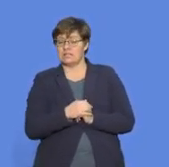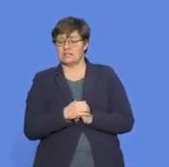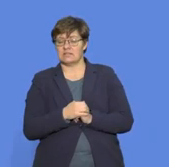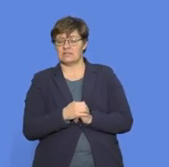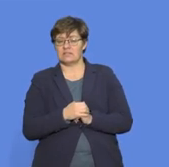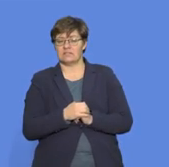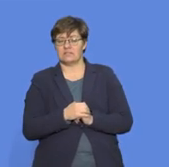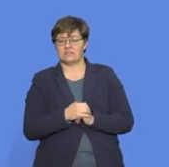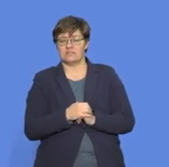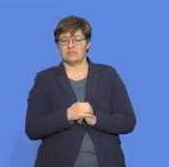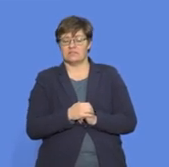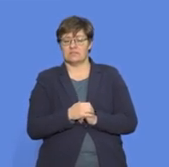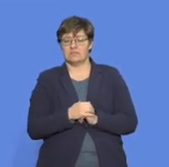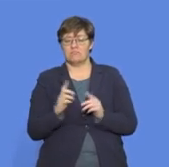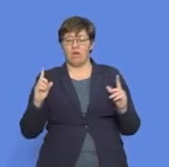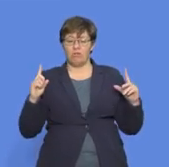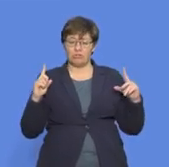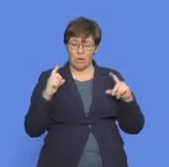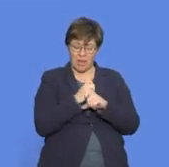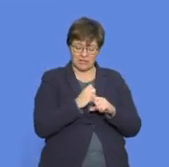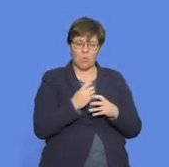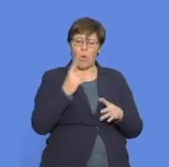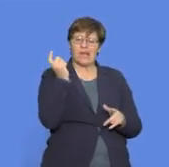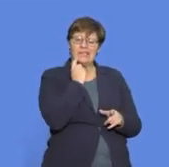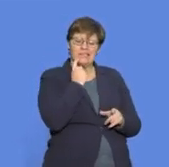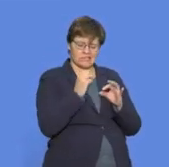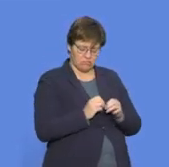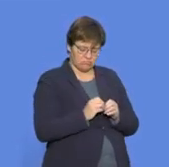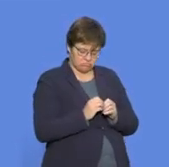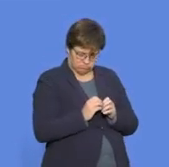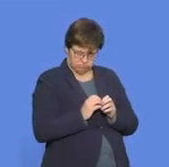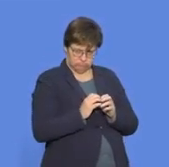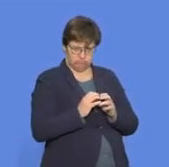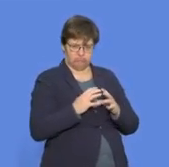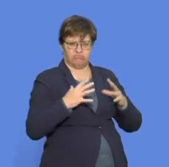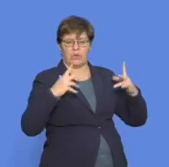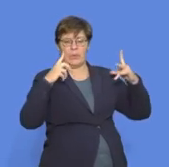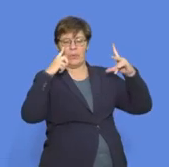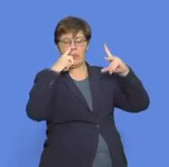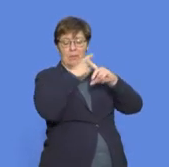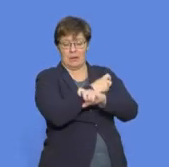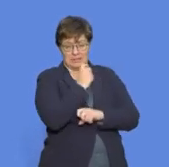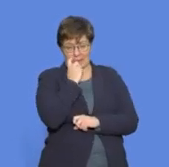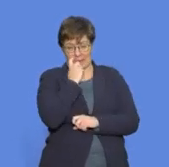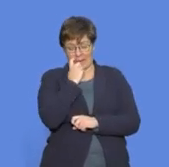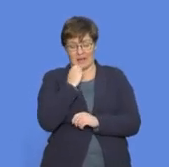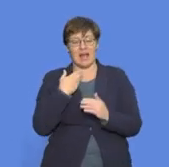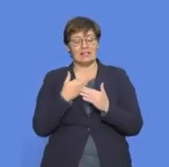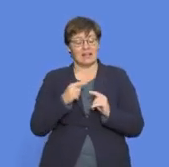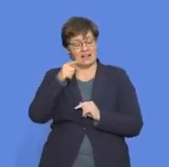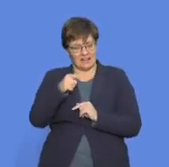the complex or the more complex nature of life as it evolves till we reach the